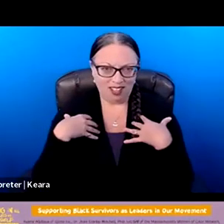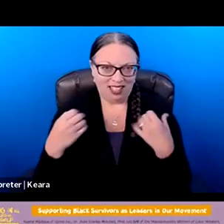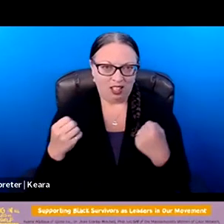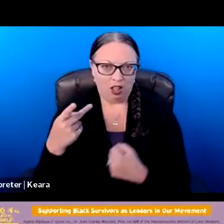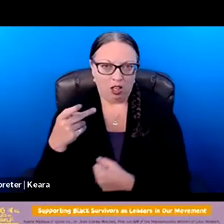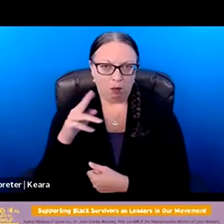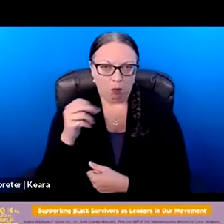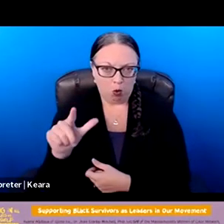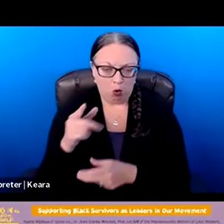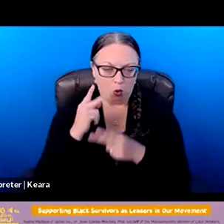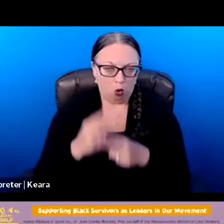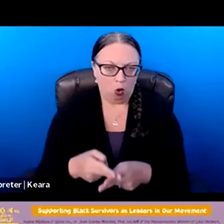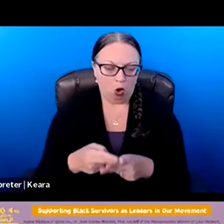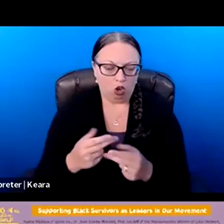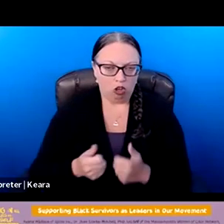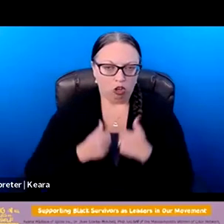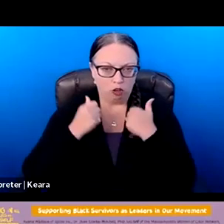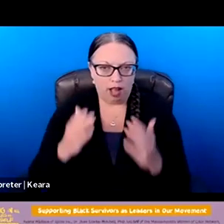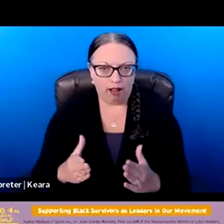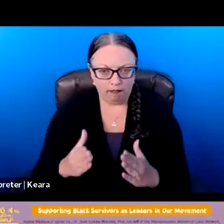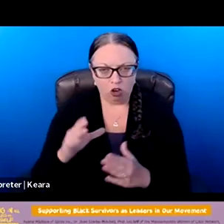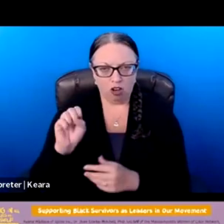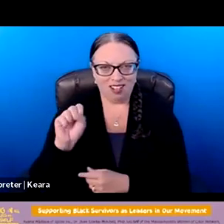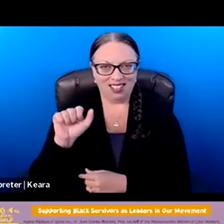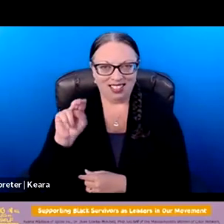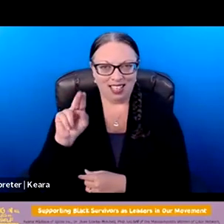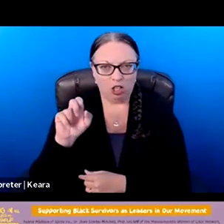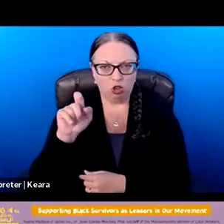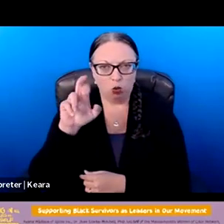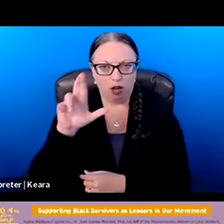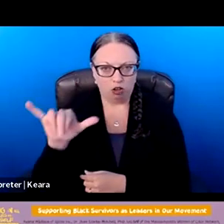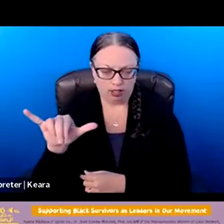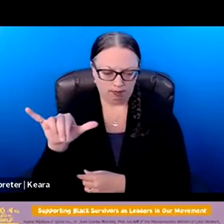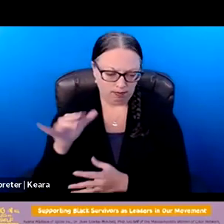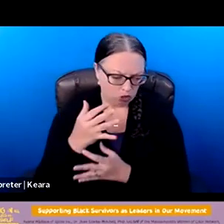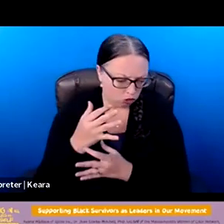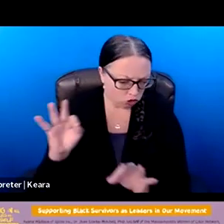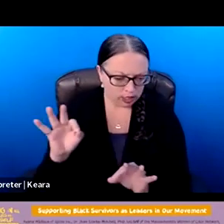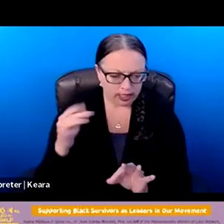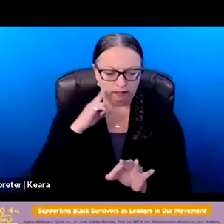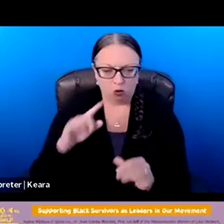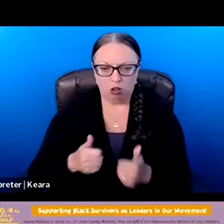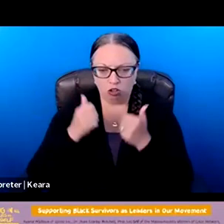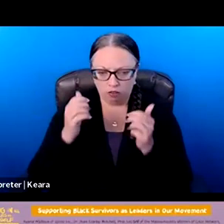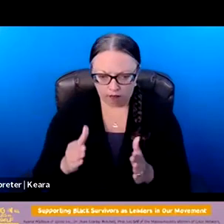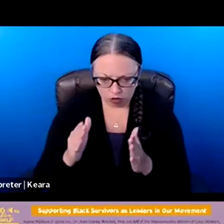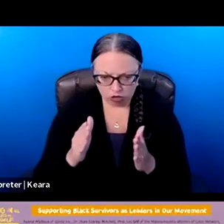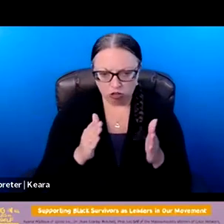Survivor Sanctuary that is completely free for survivors. So just you know, directing people to that